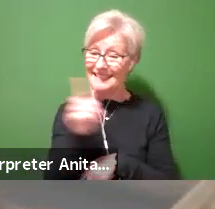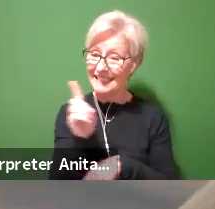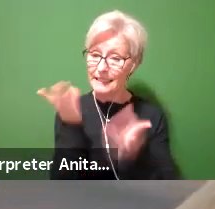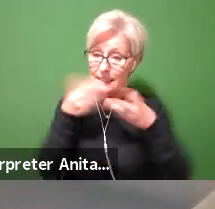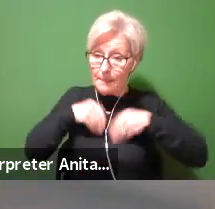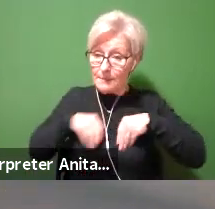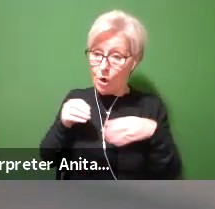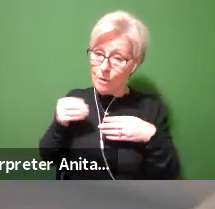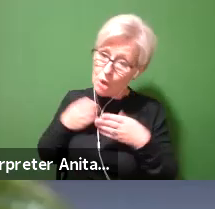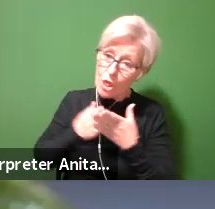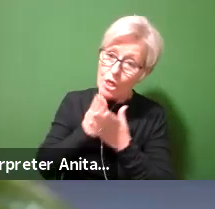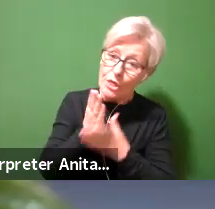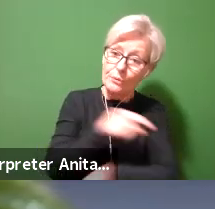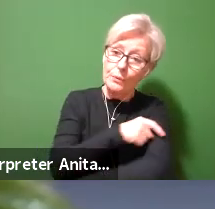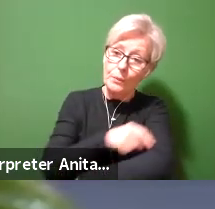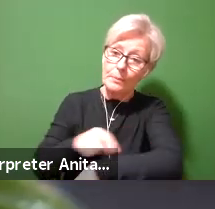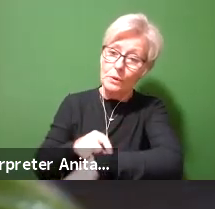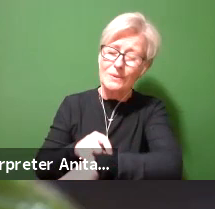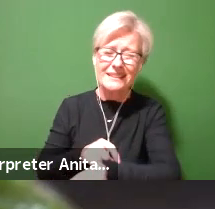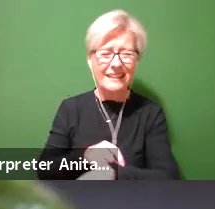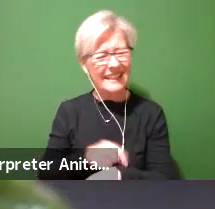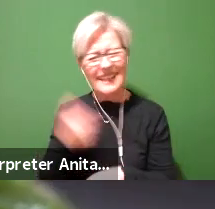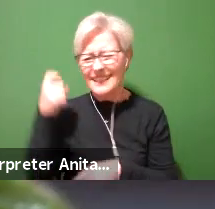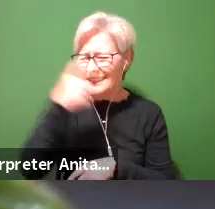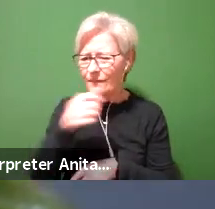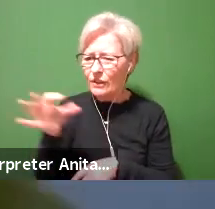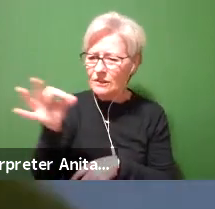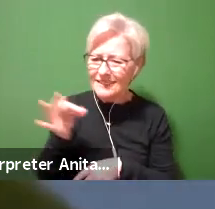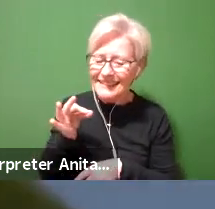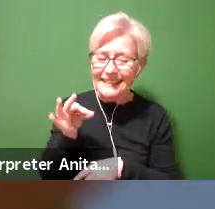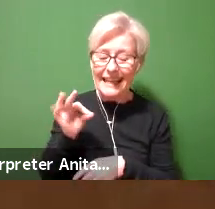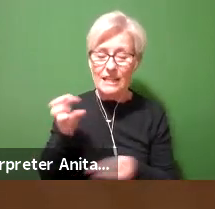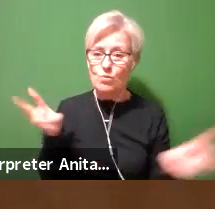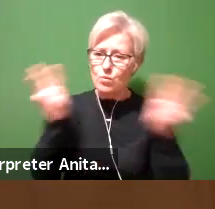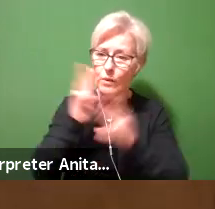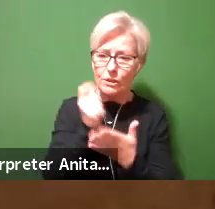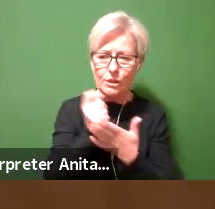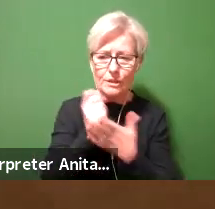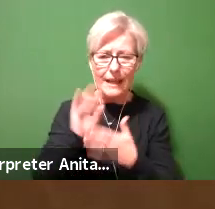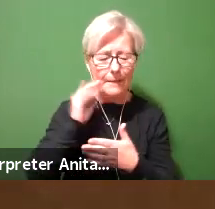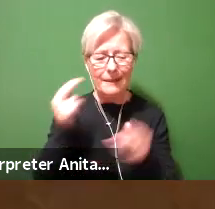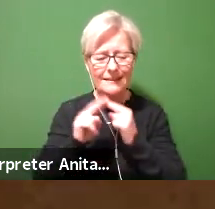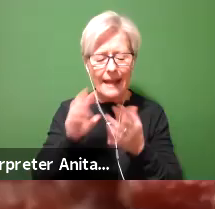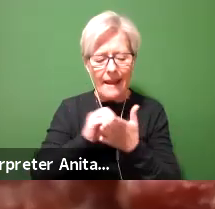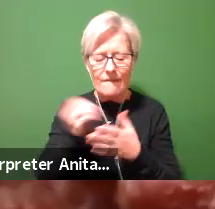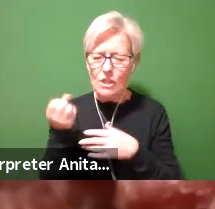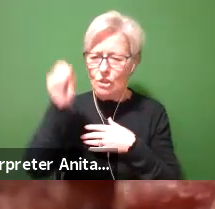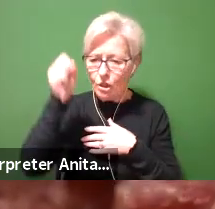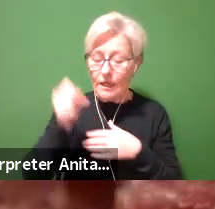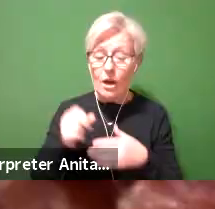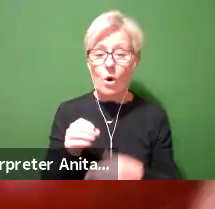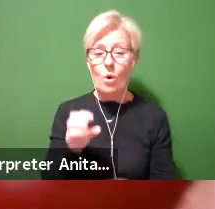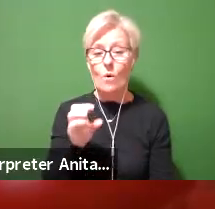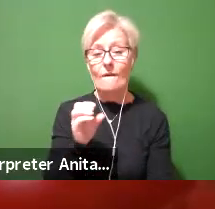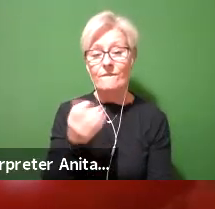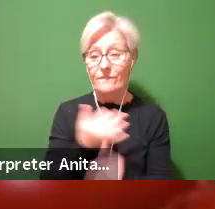get from food sources, especially in winter when we don't have much sun to activate it. Oily fish, eggs, fortified